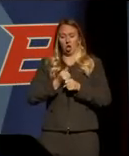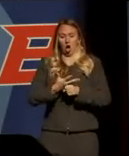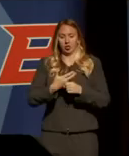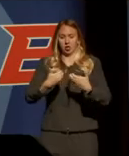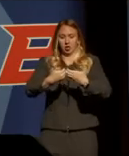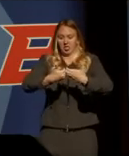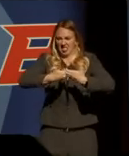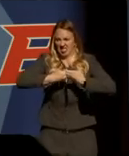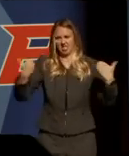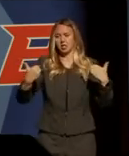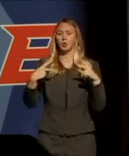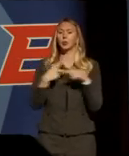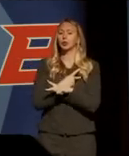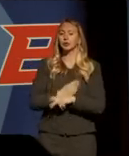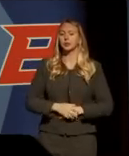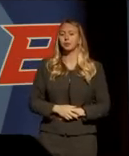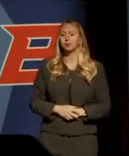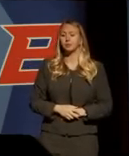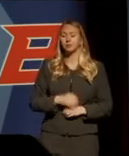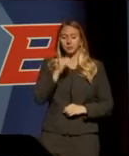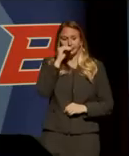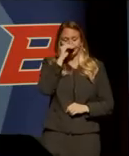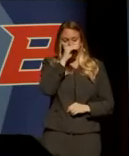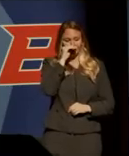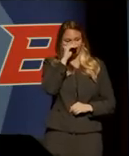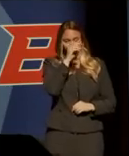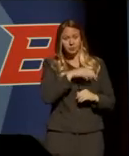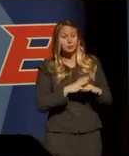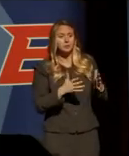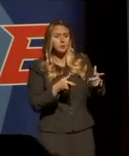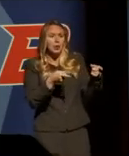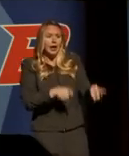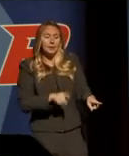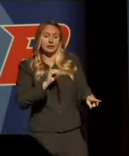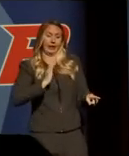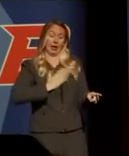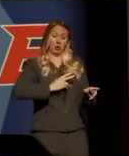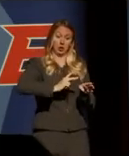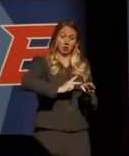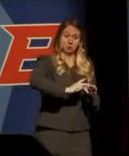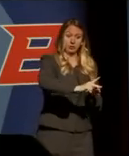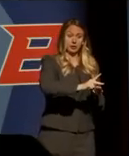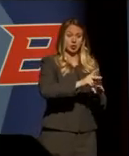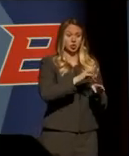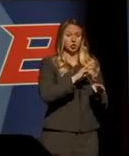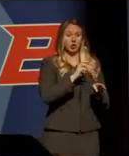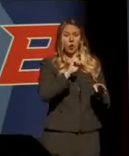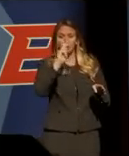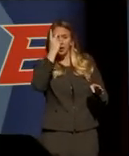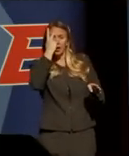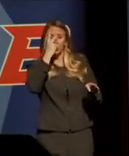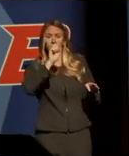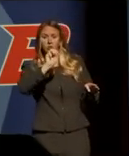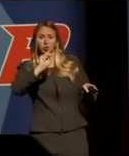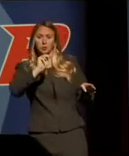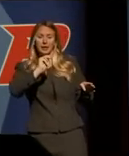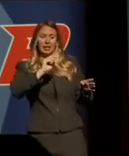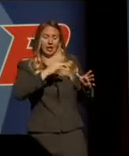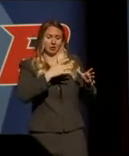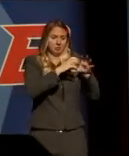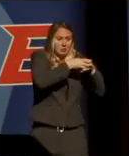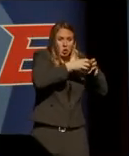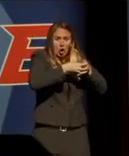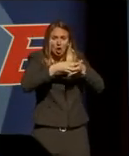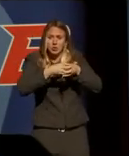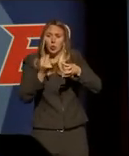that. What happens when we step out of our professional or political or social media bubbles?